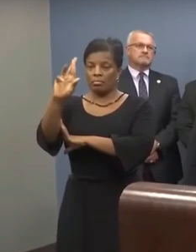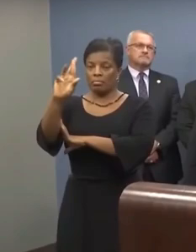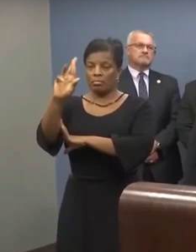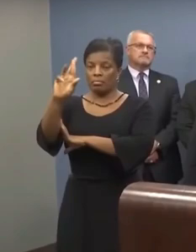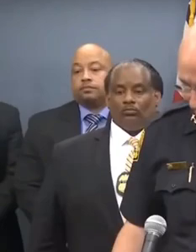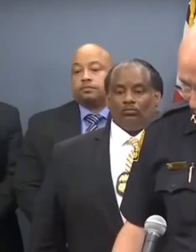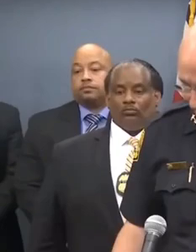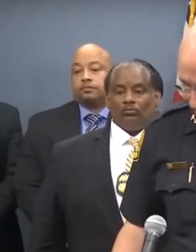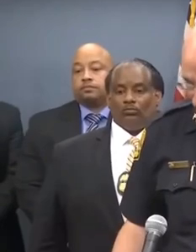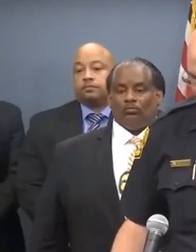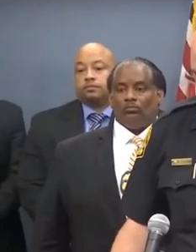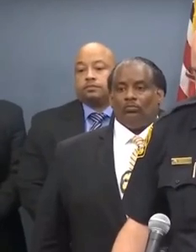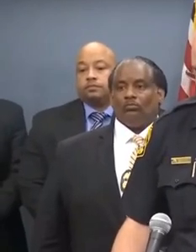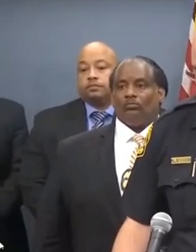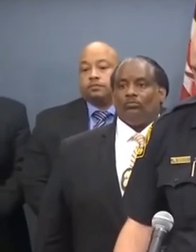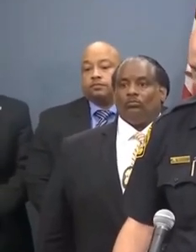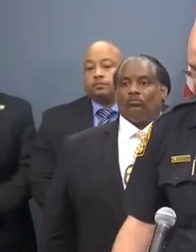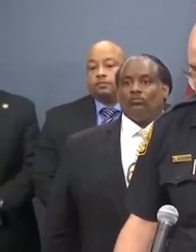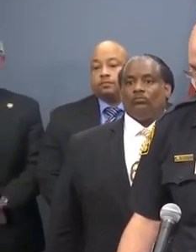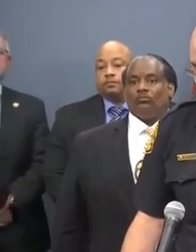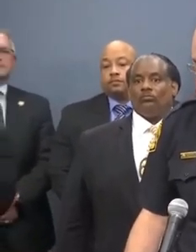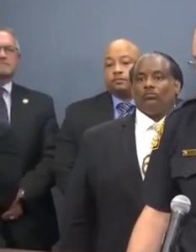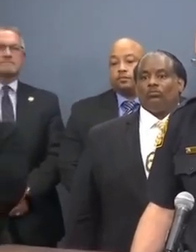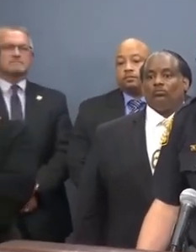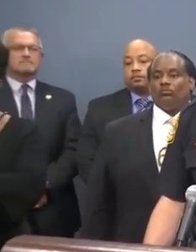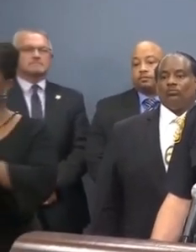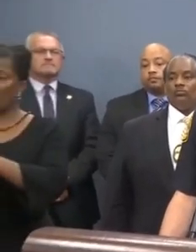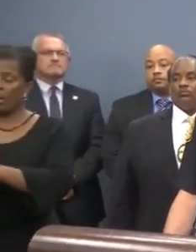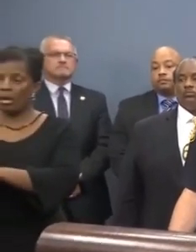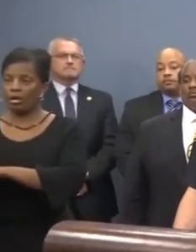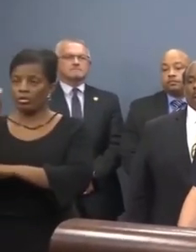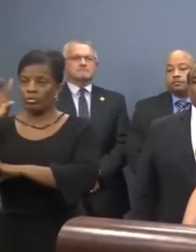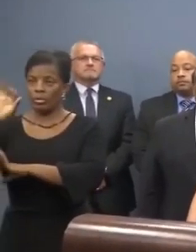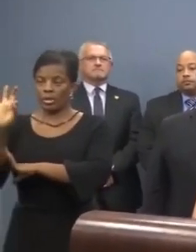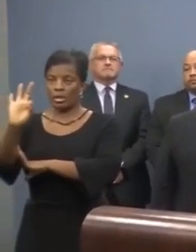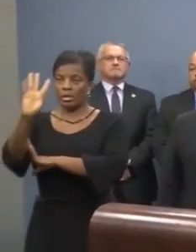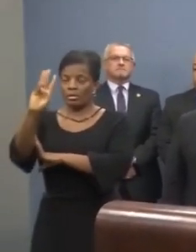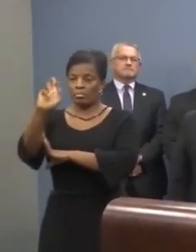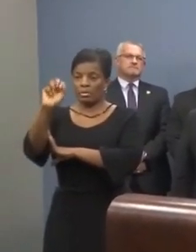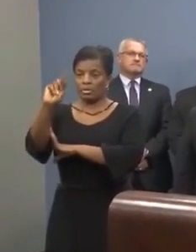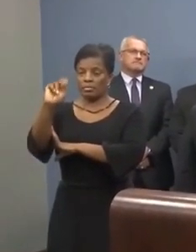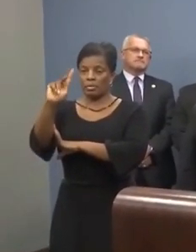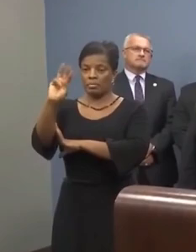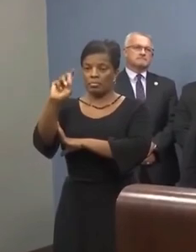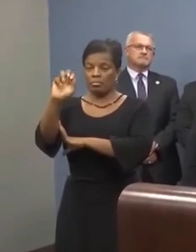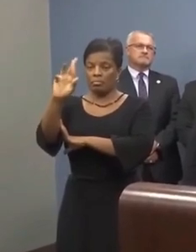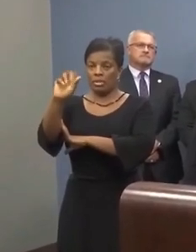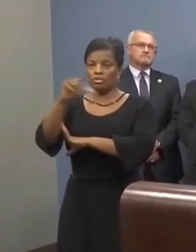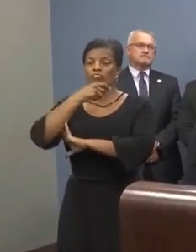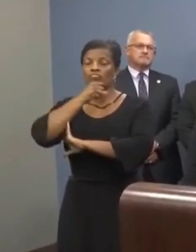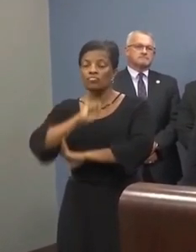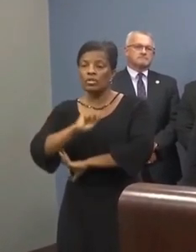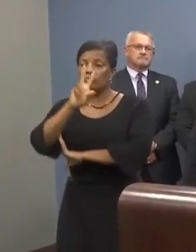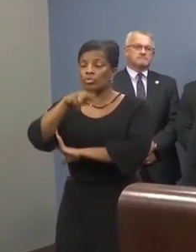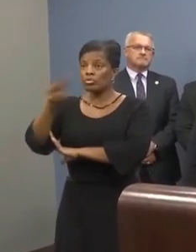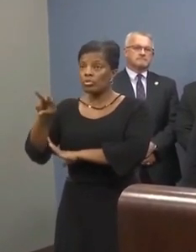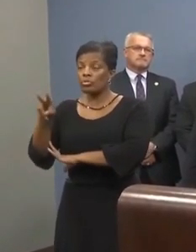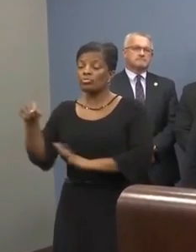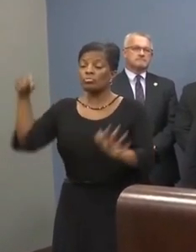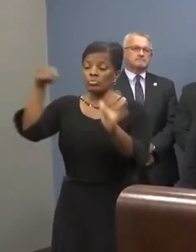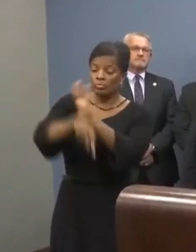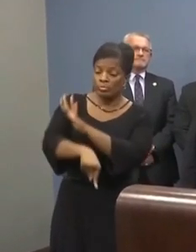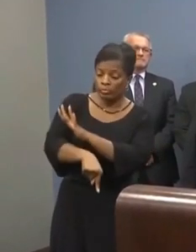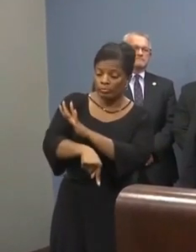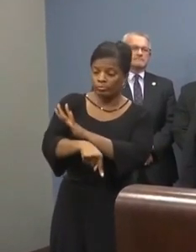this. Let's go back. As you recall, on October 9th, Benjamin Mitchell was 22 years old and he was